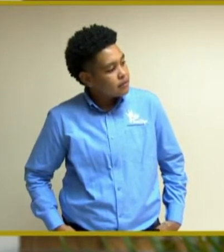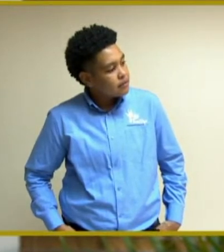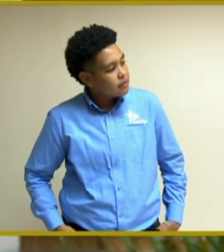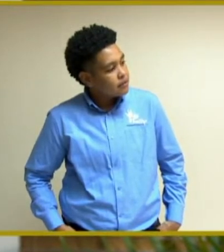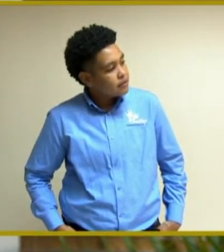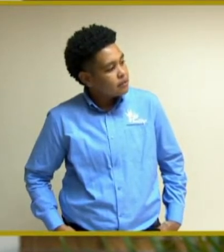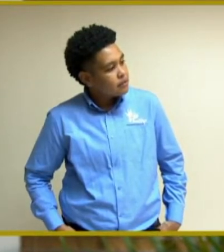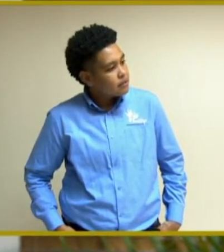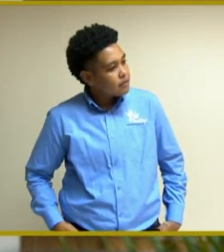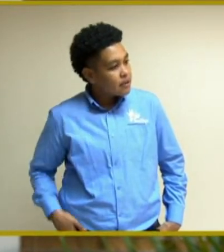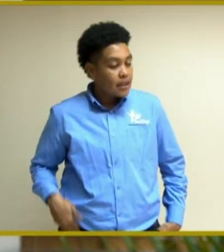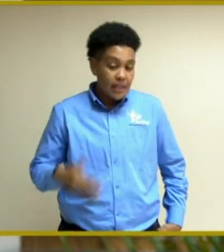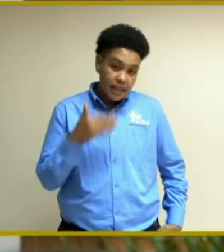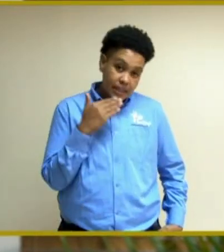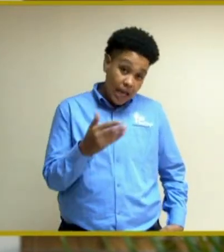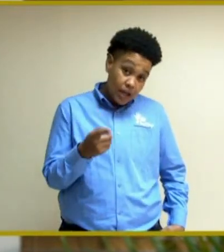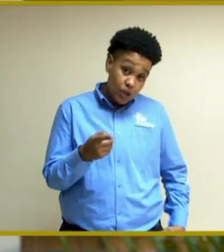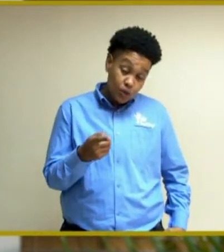mainly to